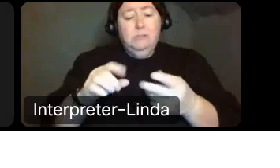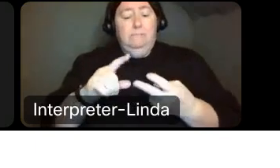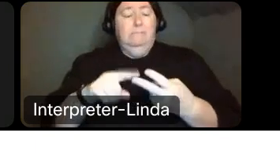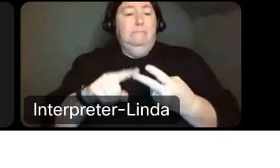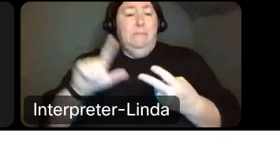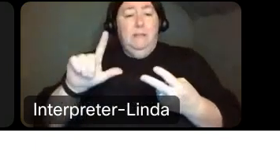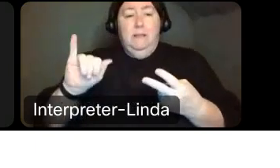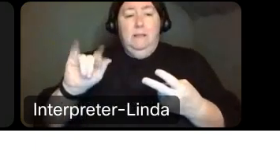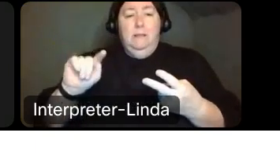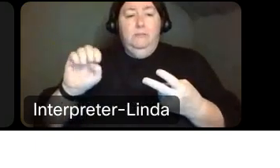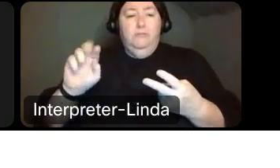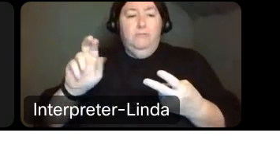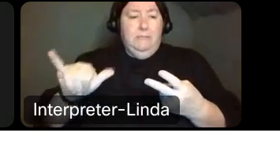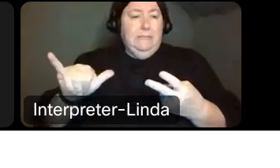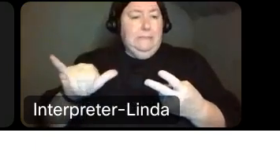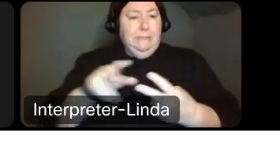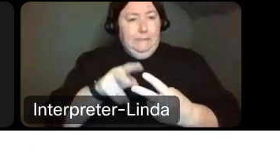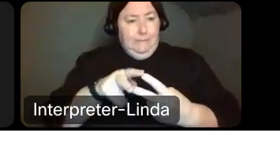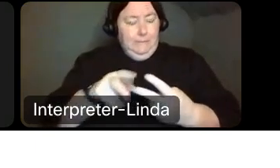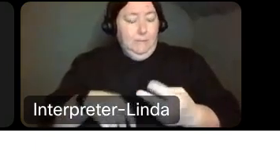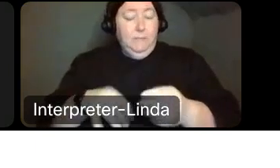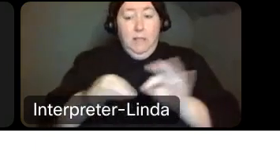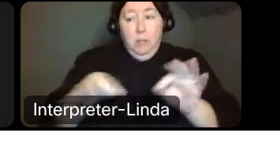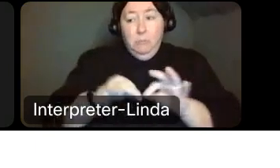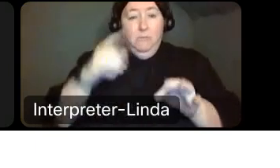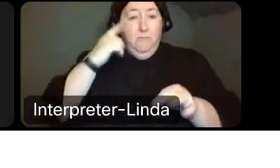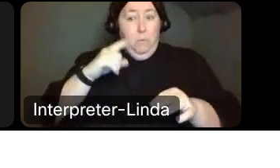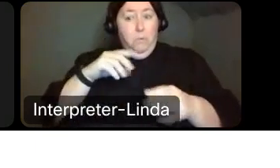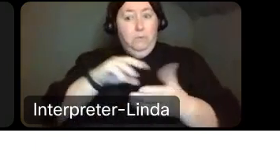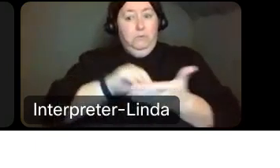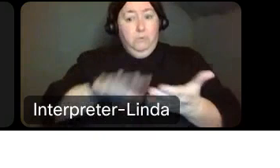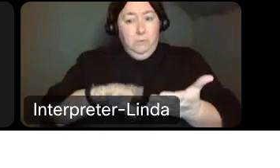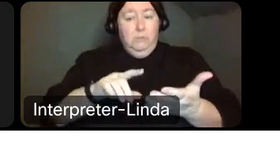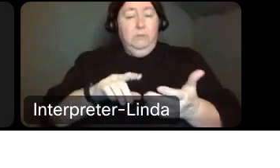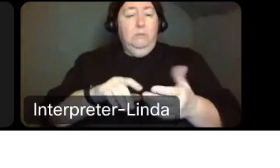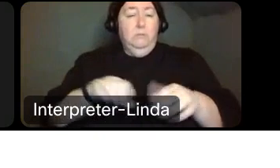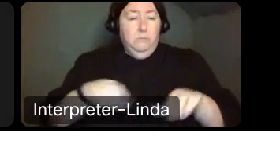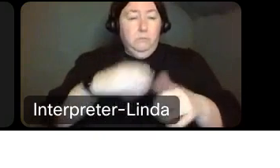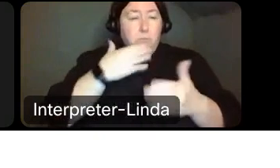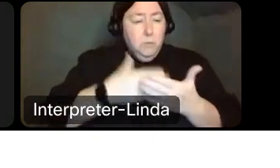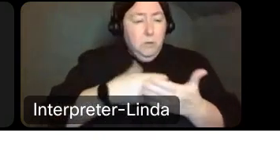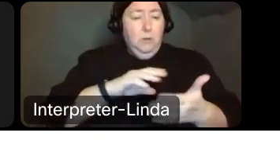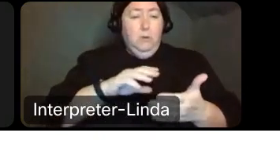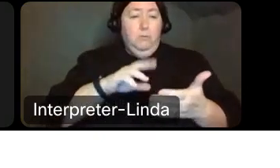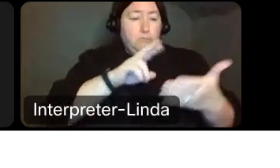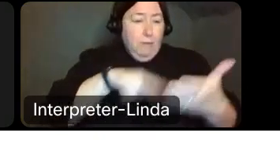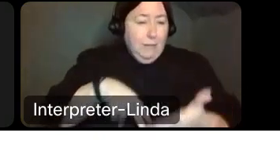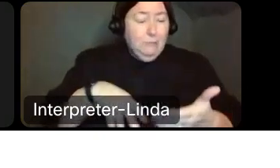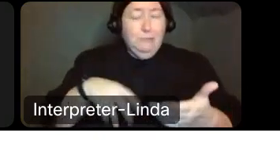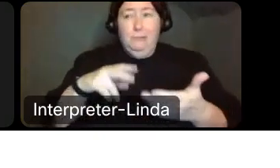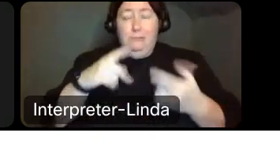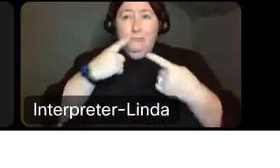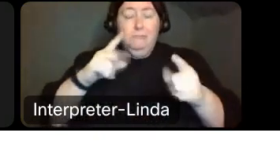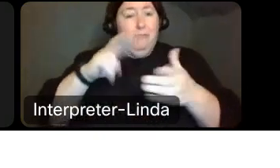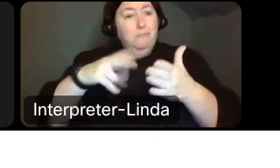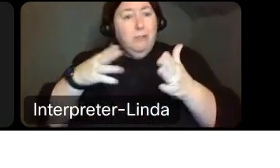So language that is needed, requisite for individuals to be good pre-readers, successful readers, and to be